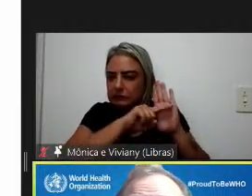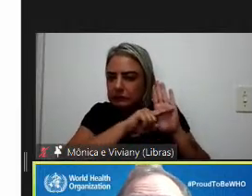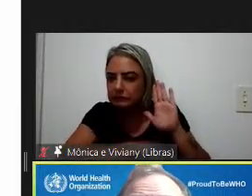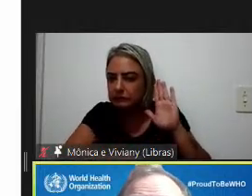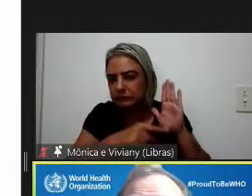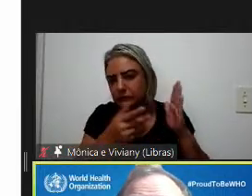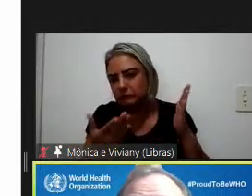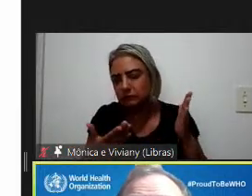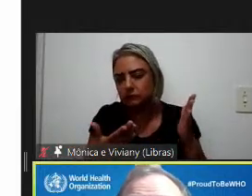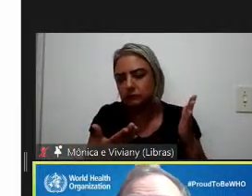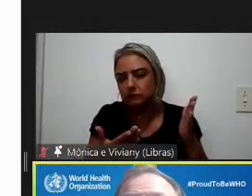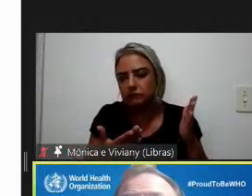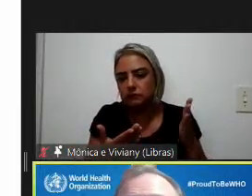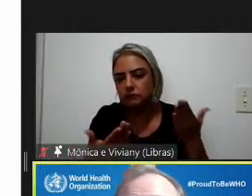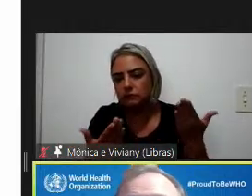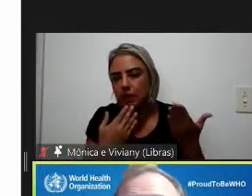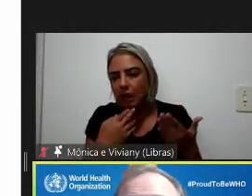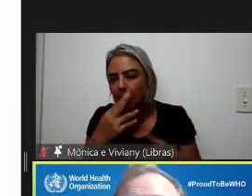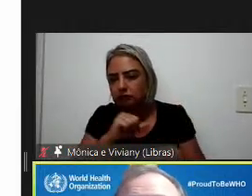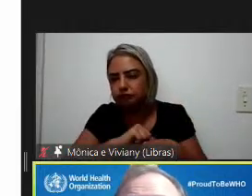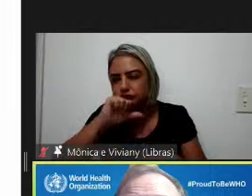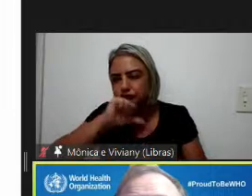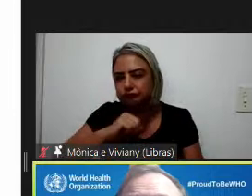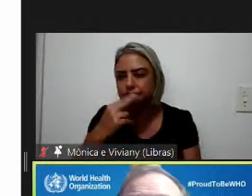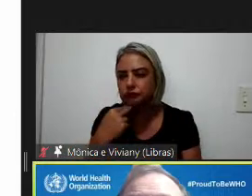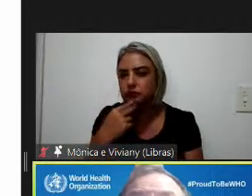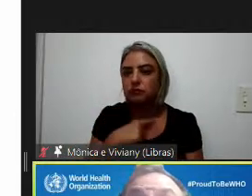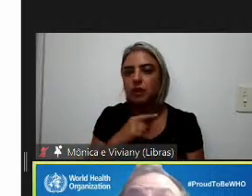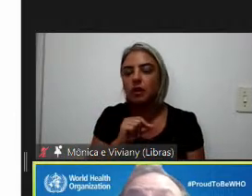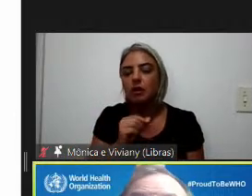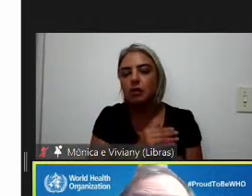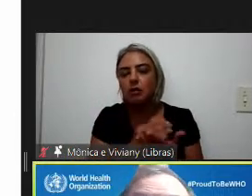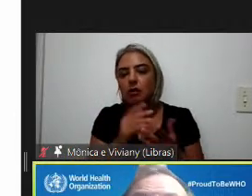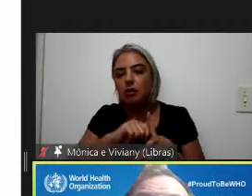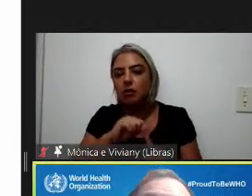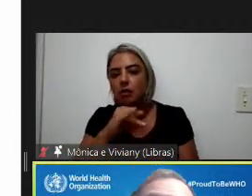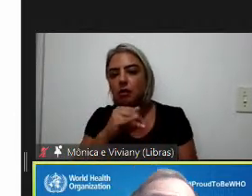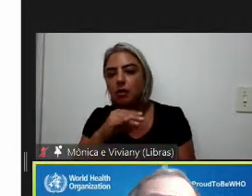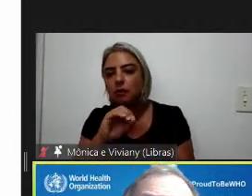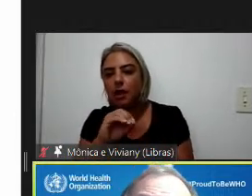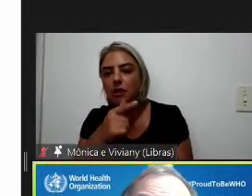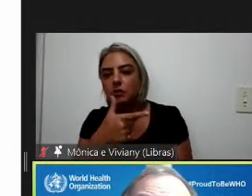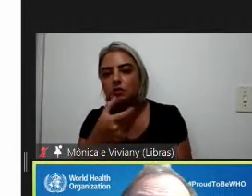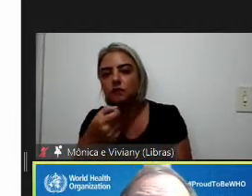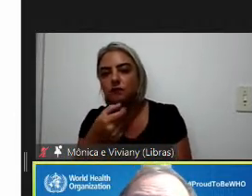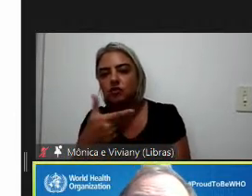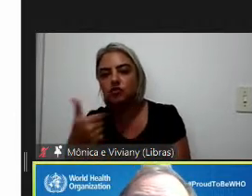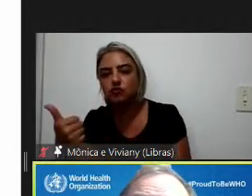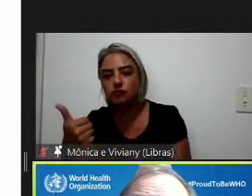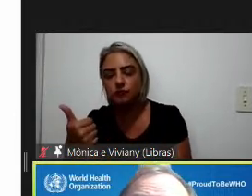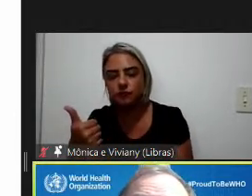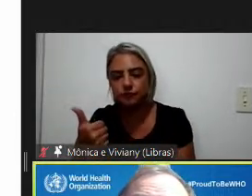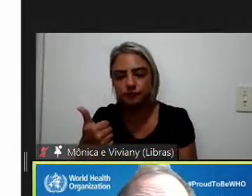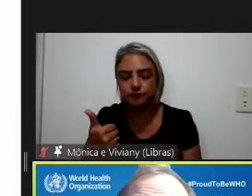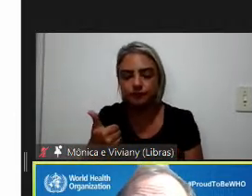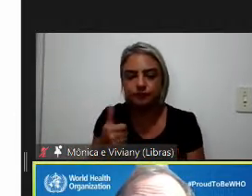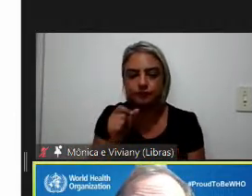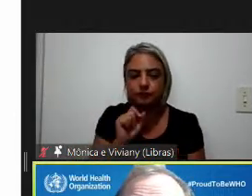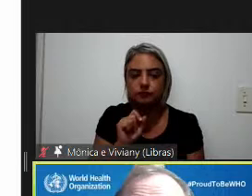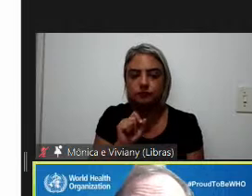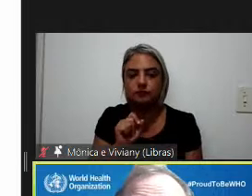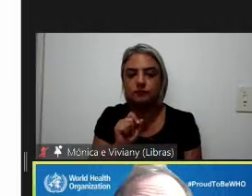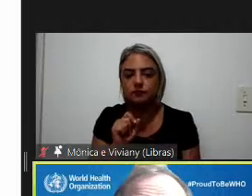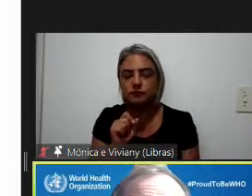was March 2021, so already 1 year in the pandemic. Latest assessment indicates